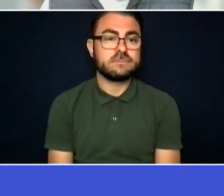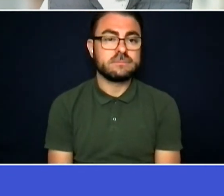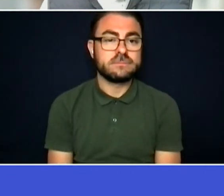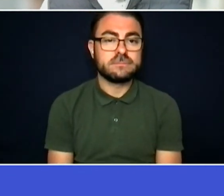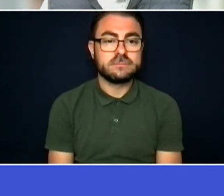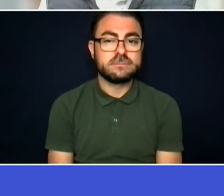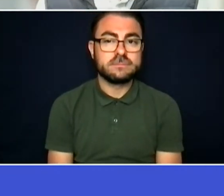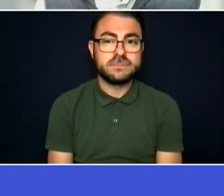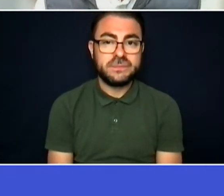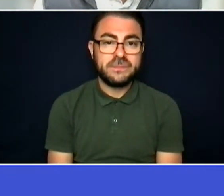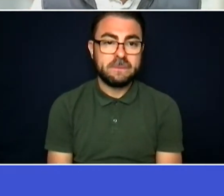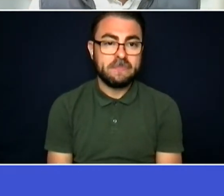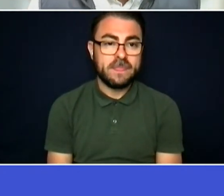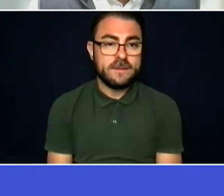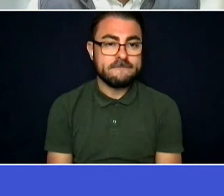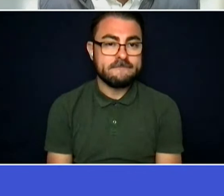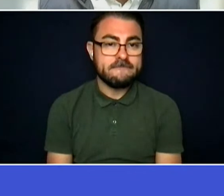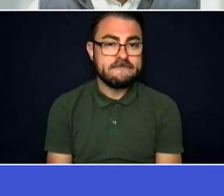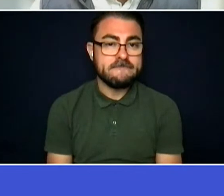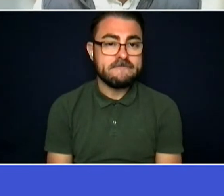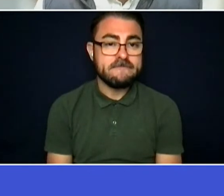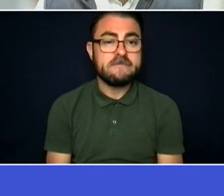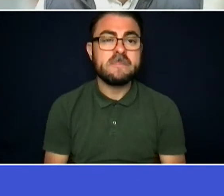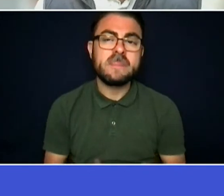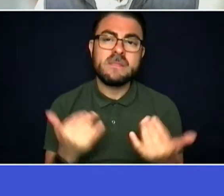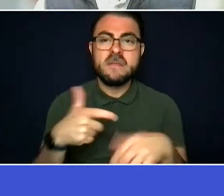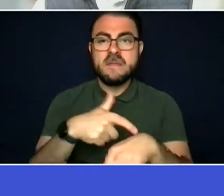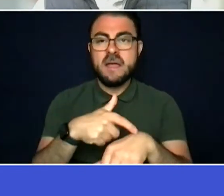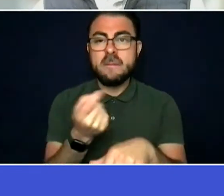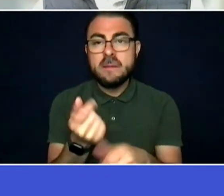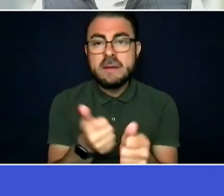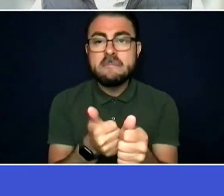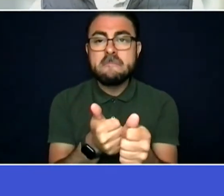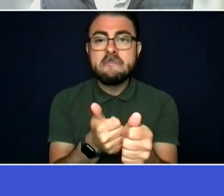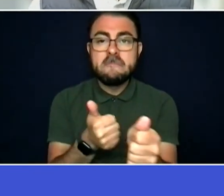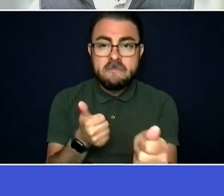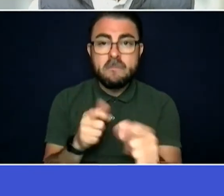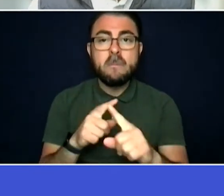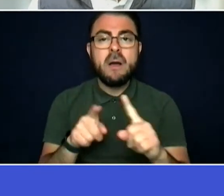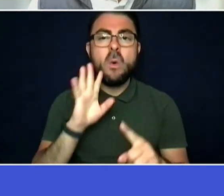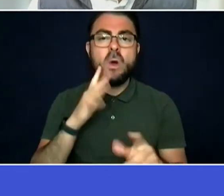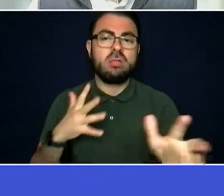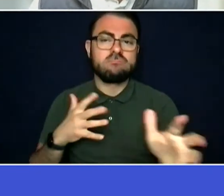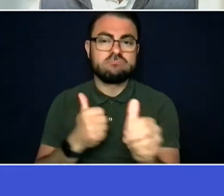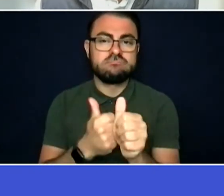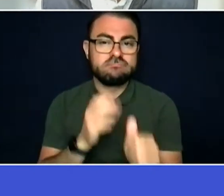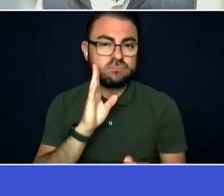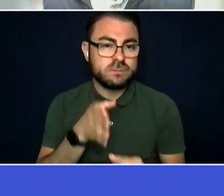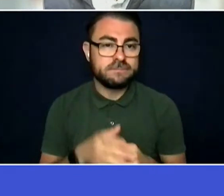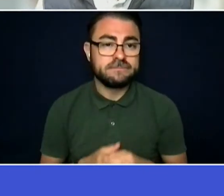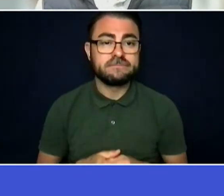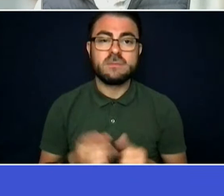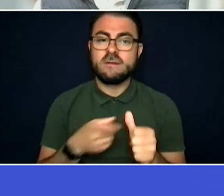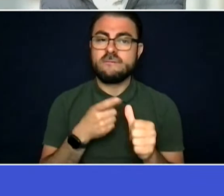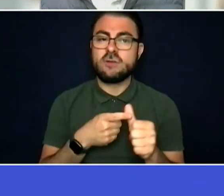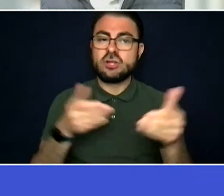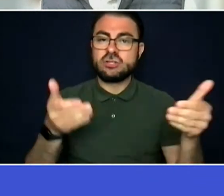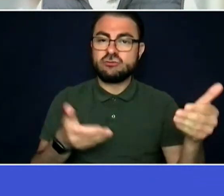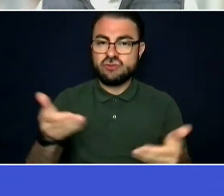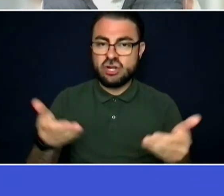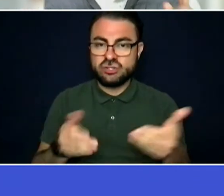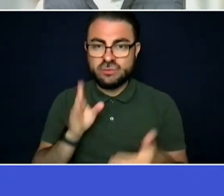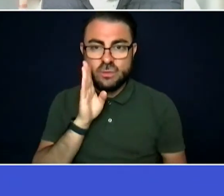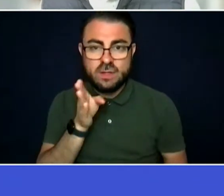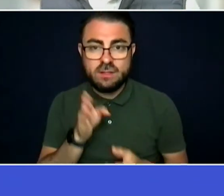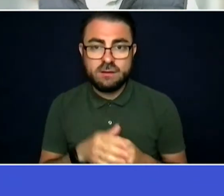Okay, first up, we're a little bit behind, but we'll get caught up. Just a little welcome and introductions. I'm going to just shoot over to the